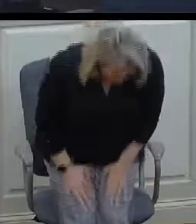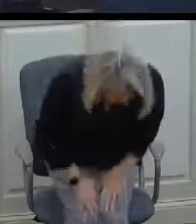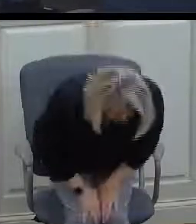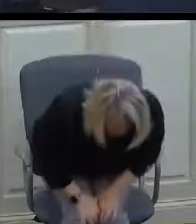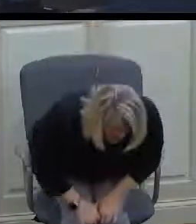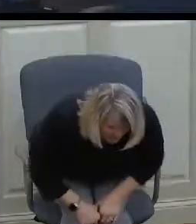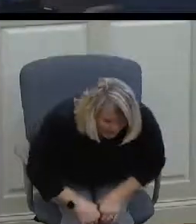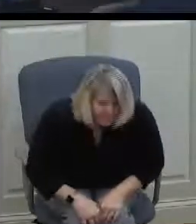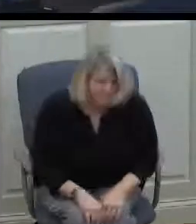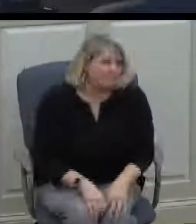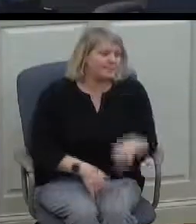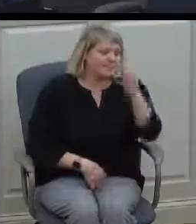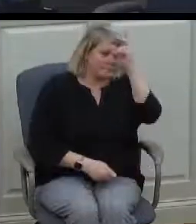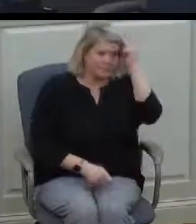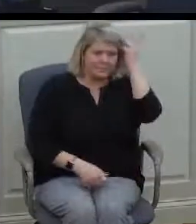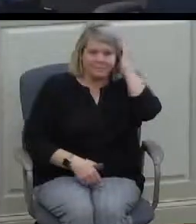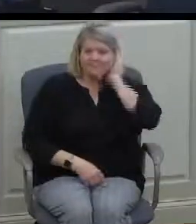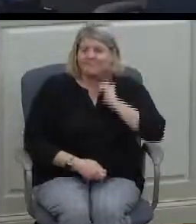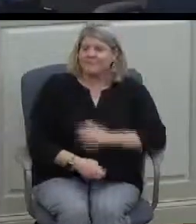Thank you, Council.